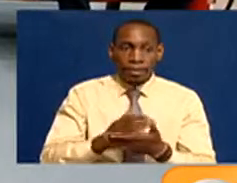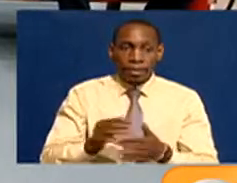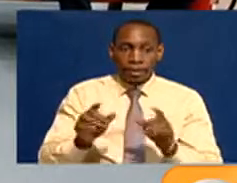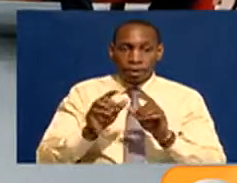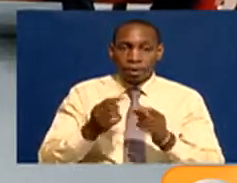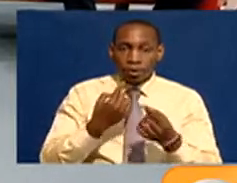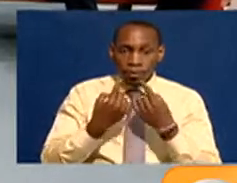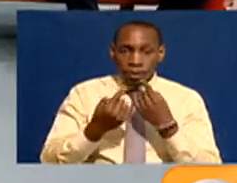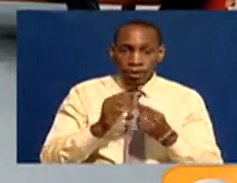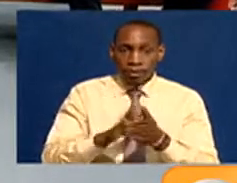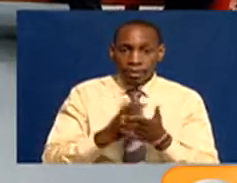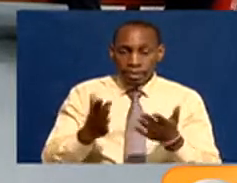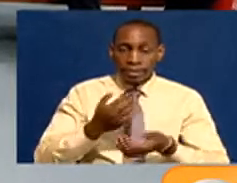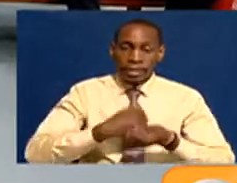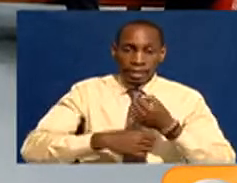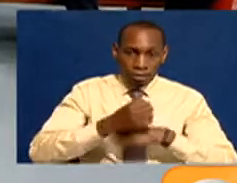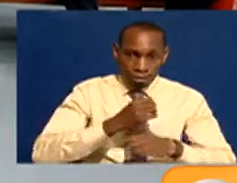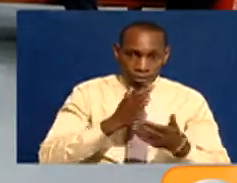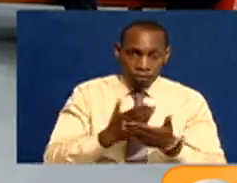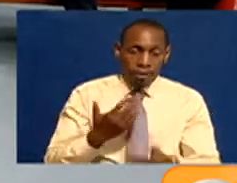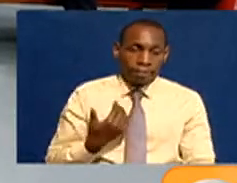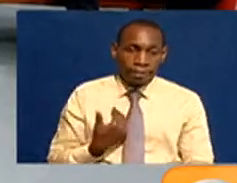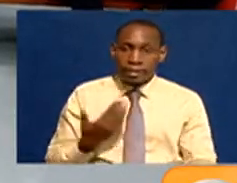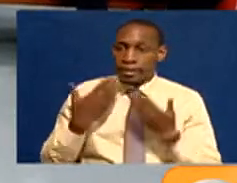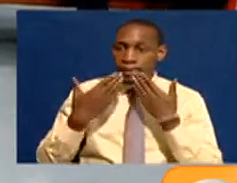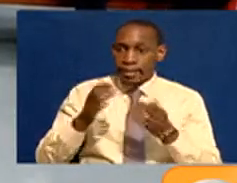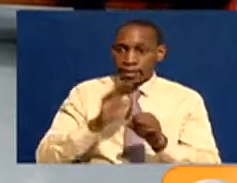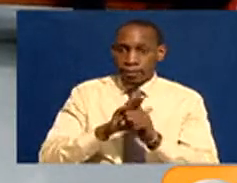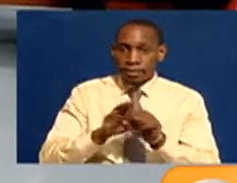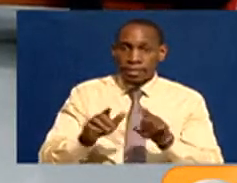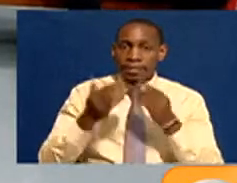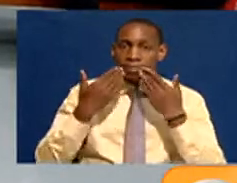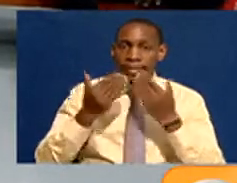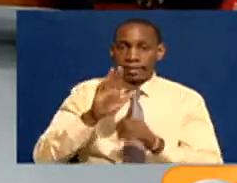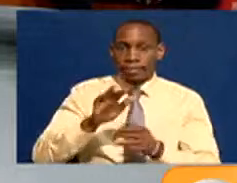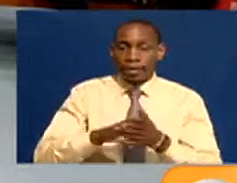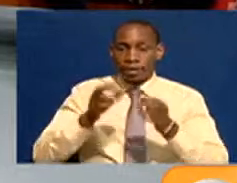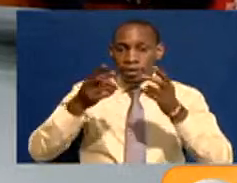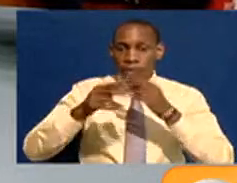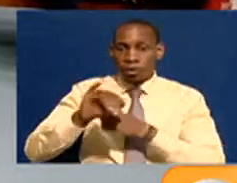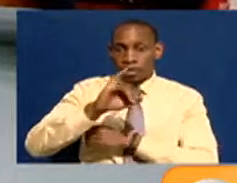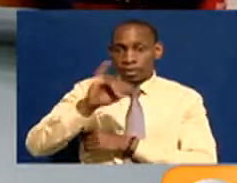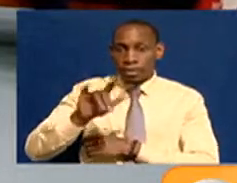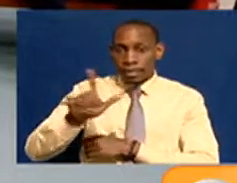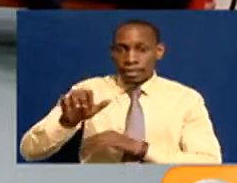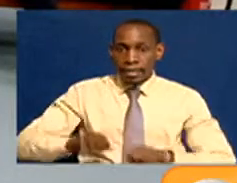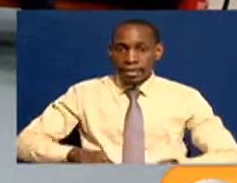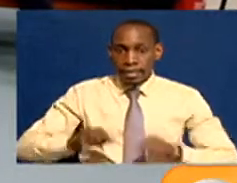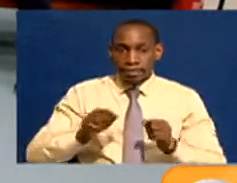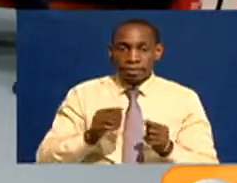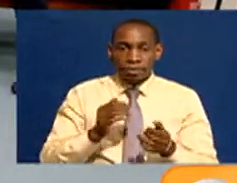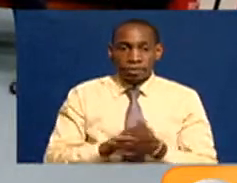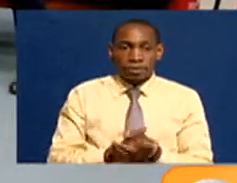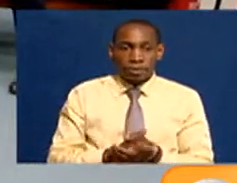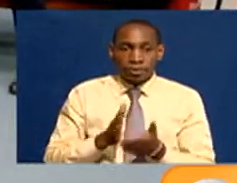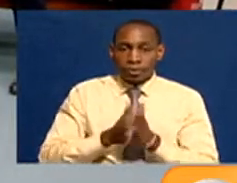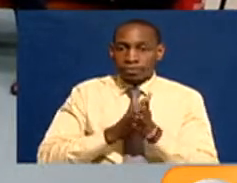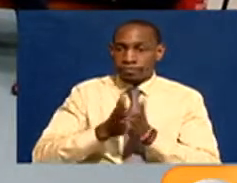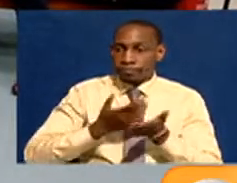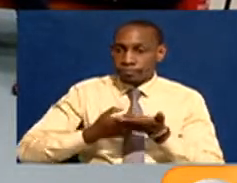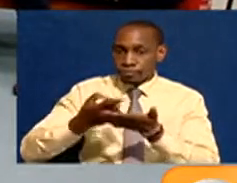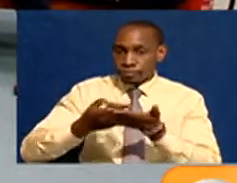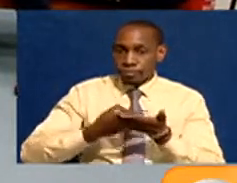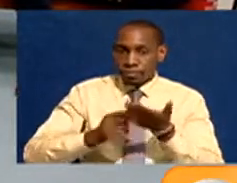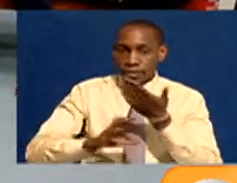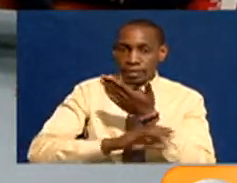say is followed through with action. Absolutely. Thank you so much. Thank you for being a part of Jeff Can I Get Live. What an interesting conversation, folks.